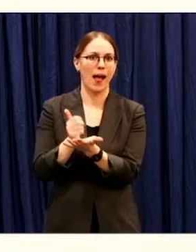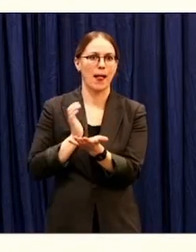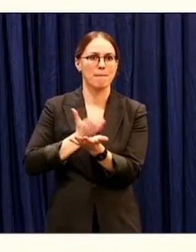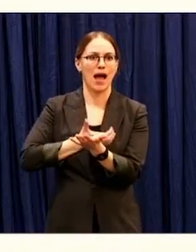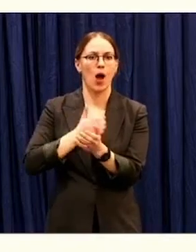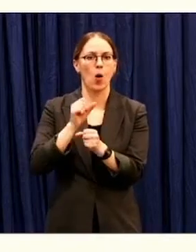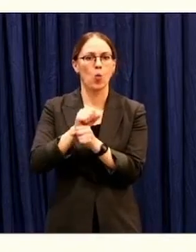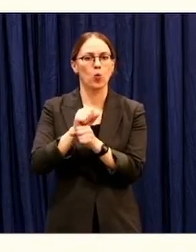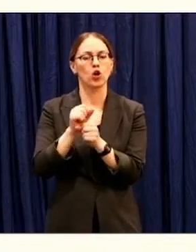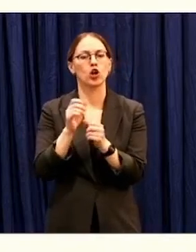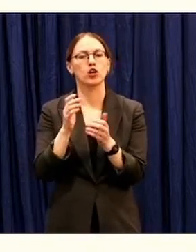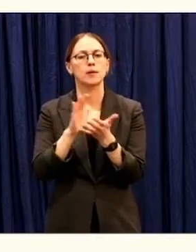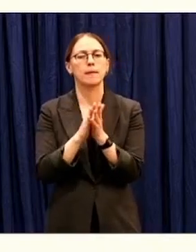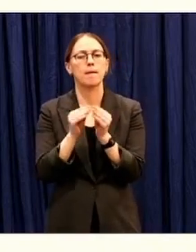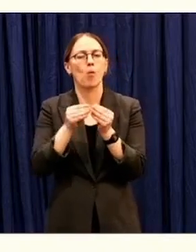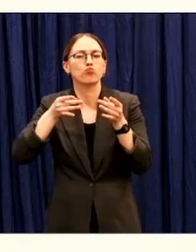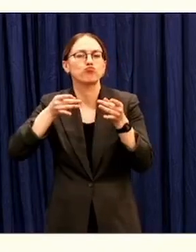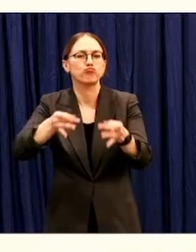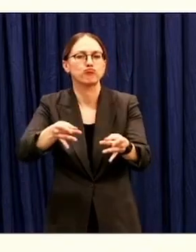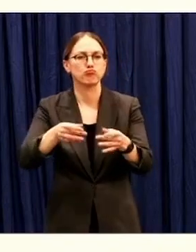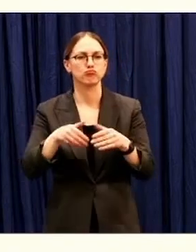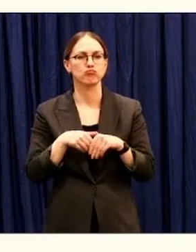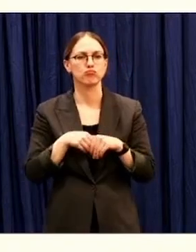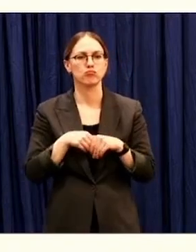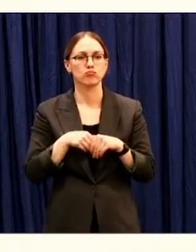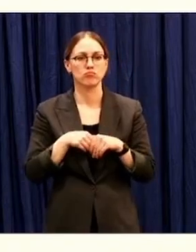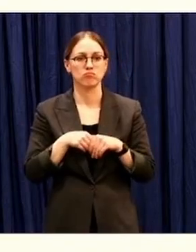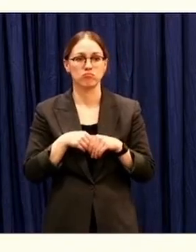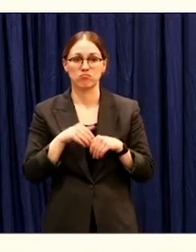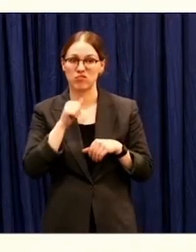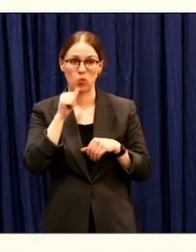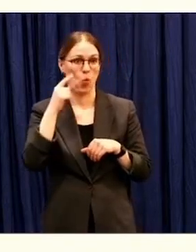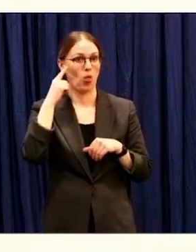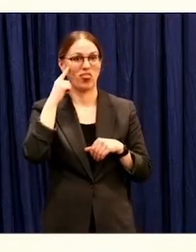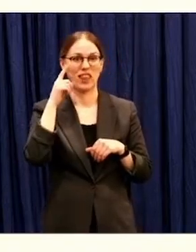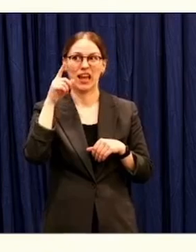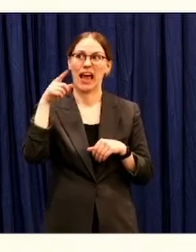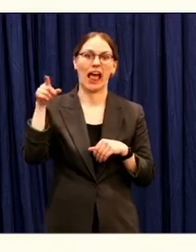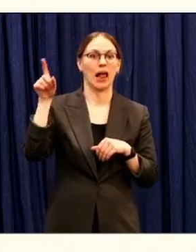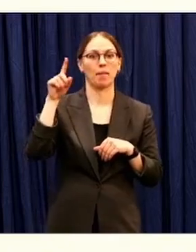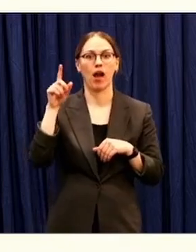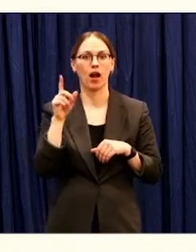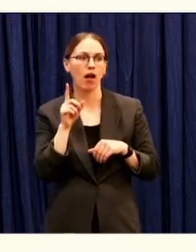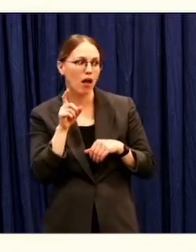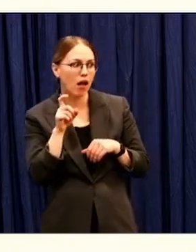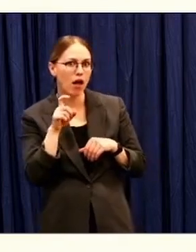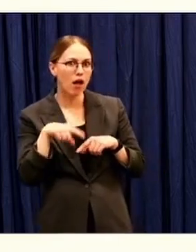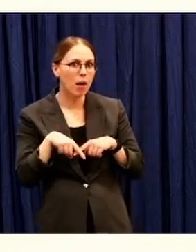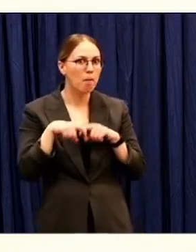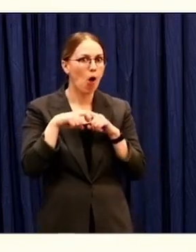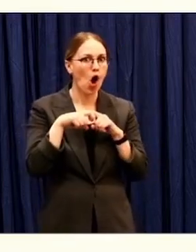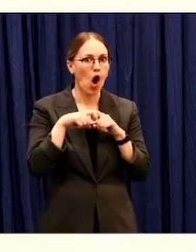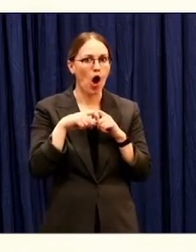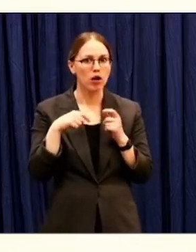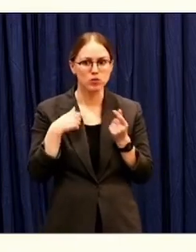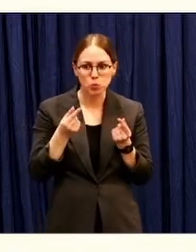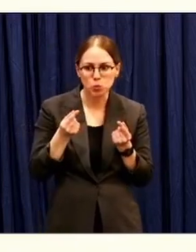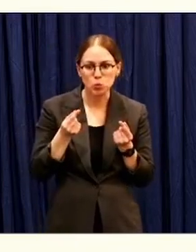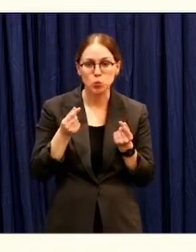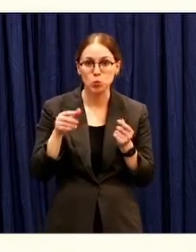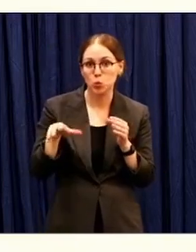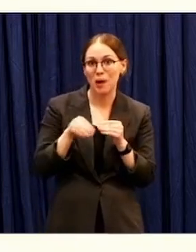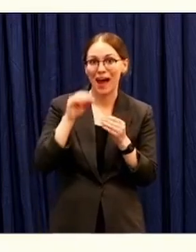more efficient that I don't think anybody is stopping and pausing to think about things like image description,